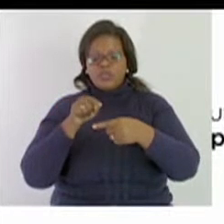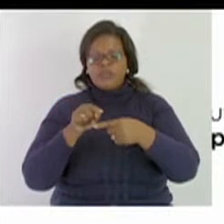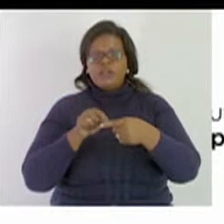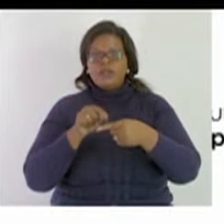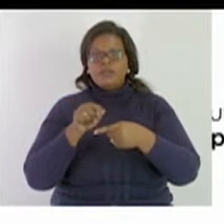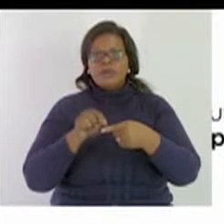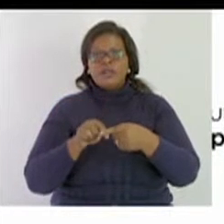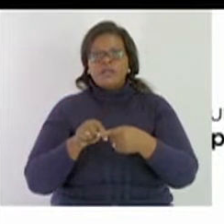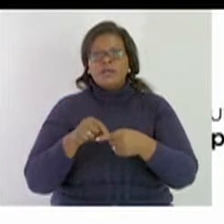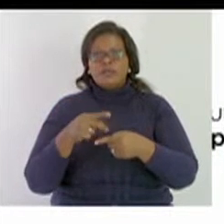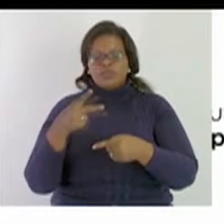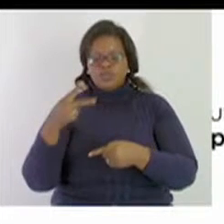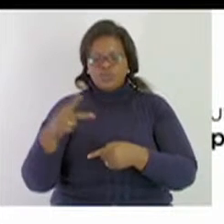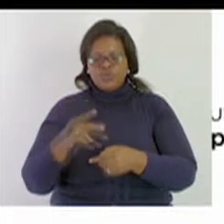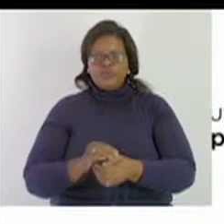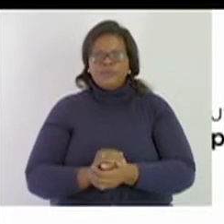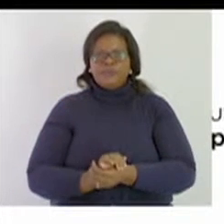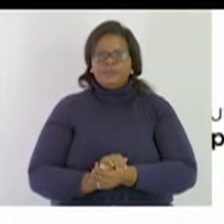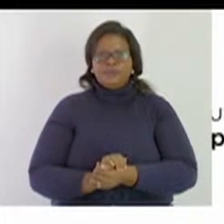by 2.